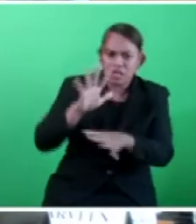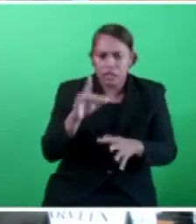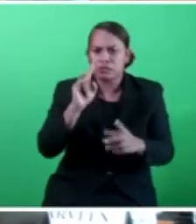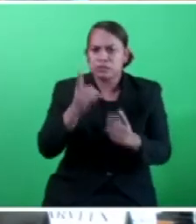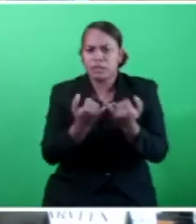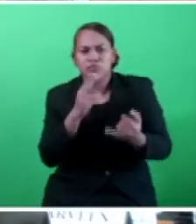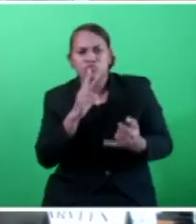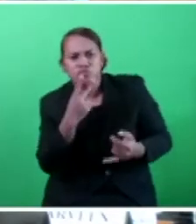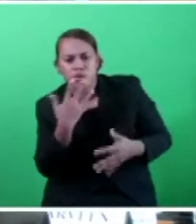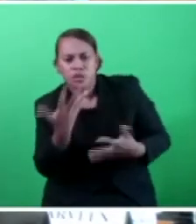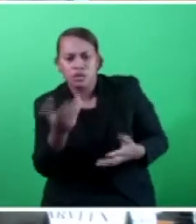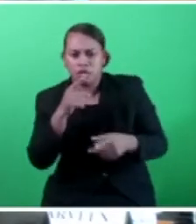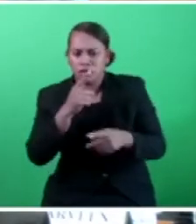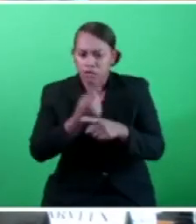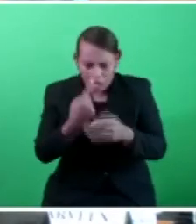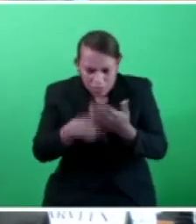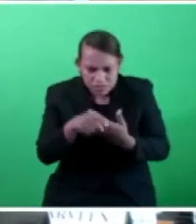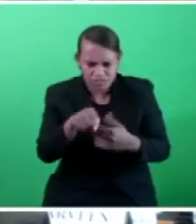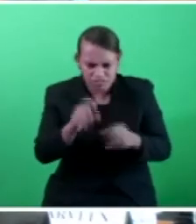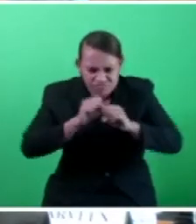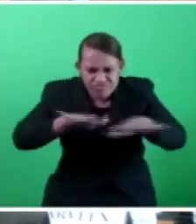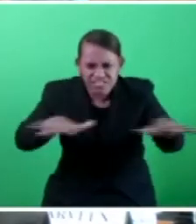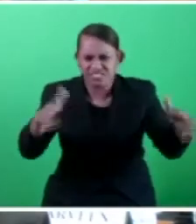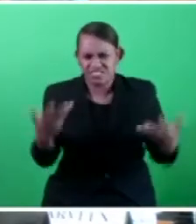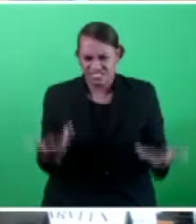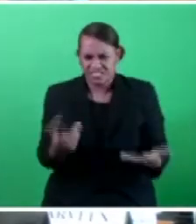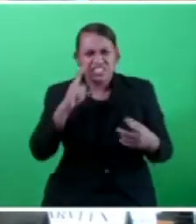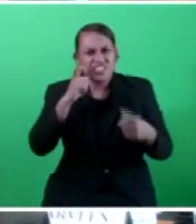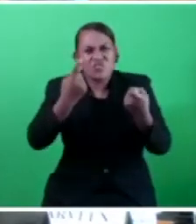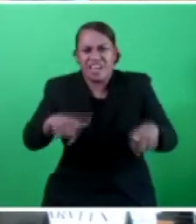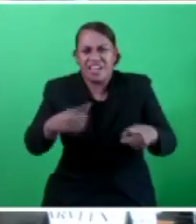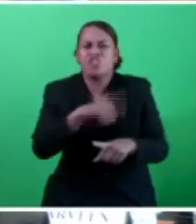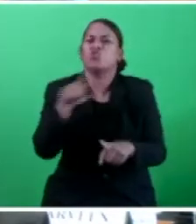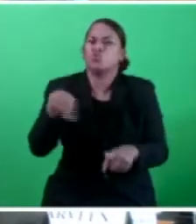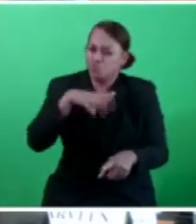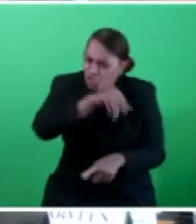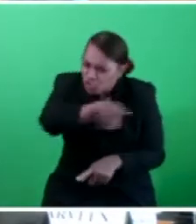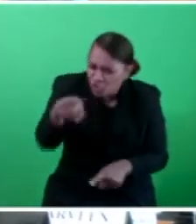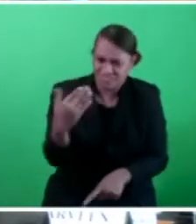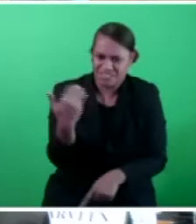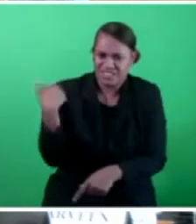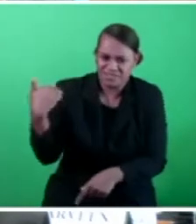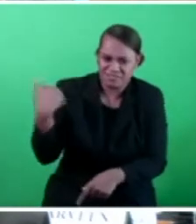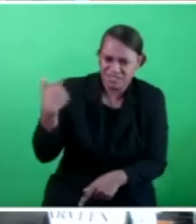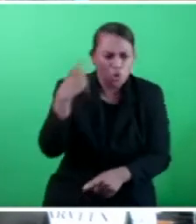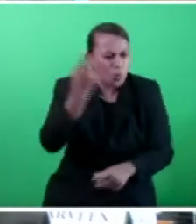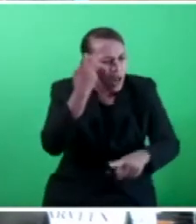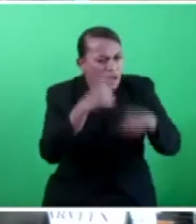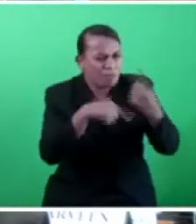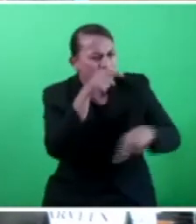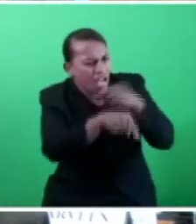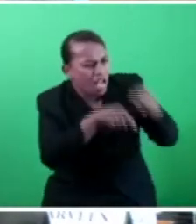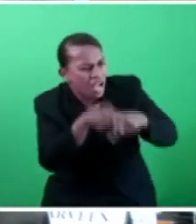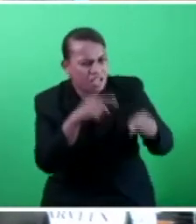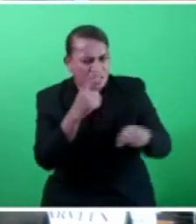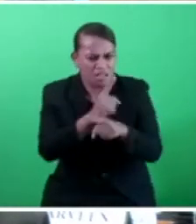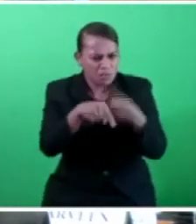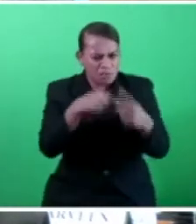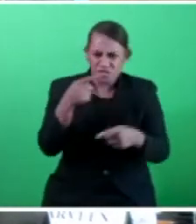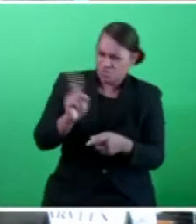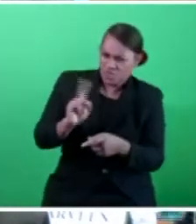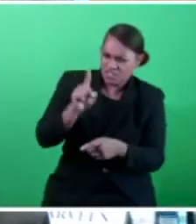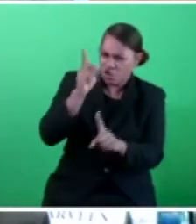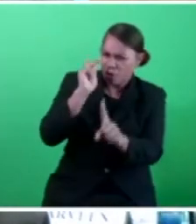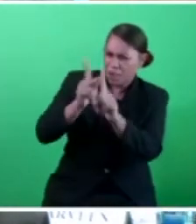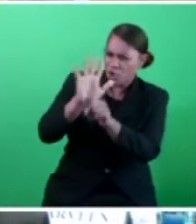will spread and people will die. That is what is happening here. Make no mistake, these actions endanger the health of our people, and